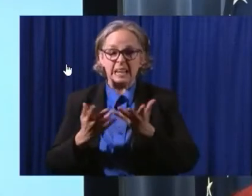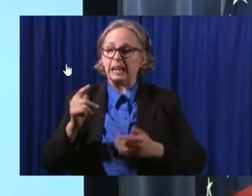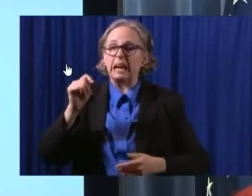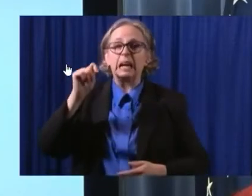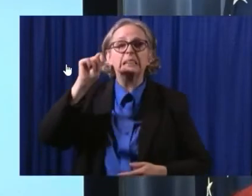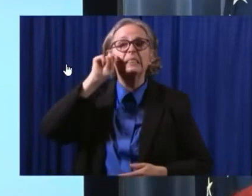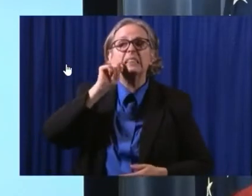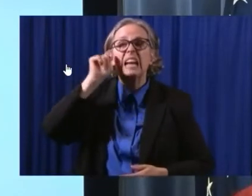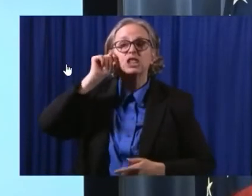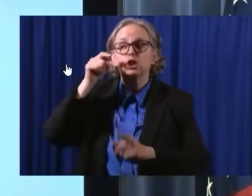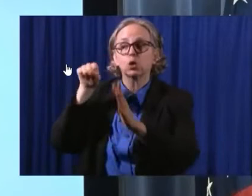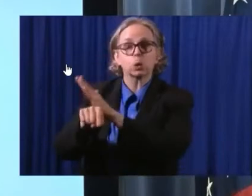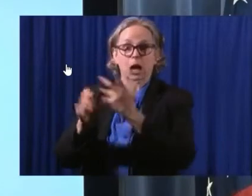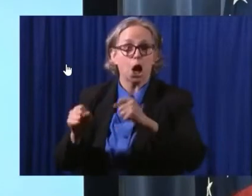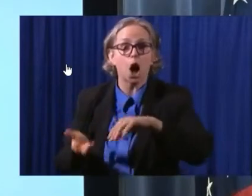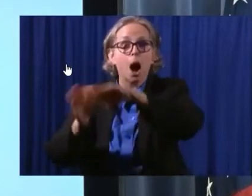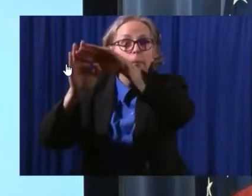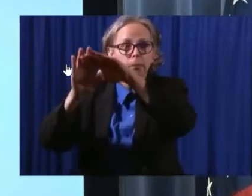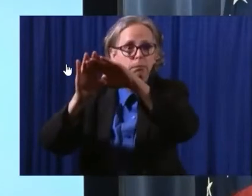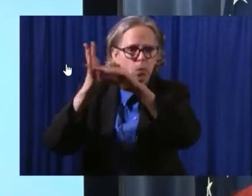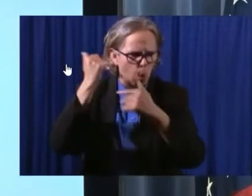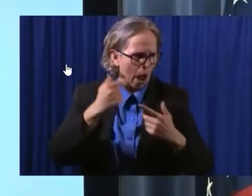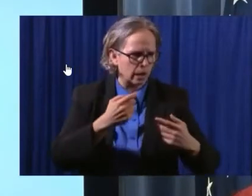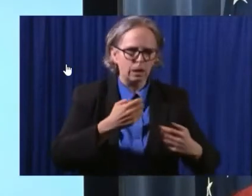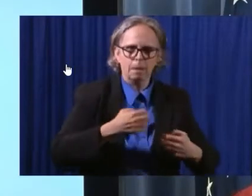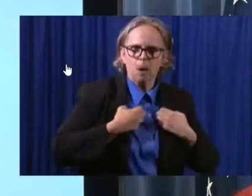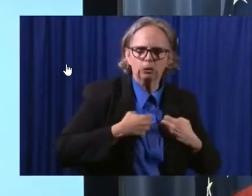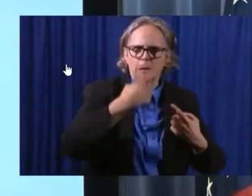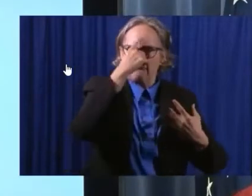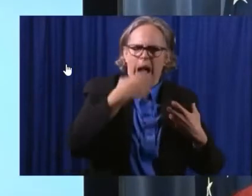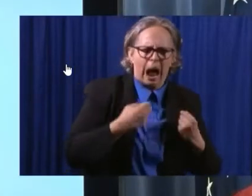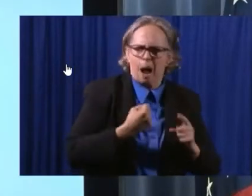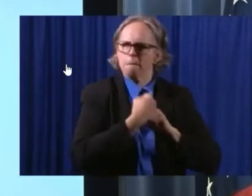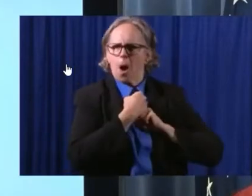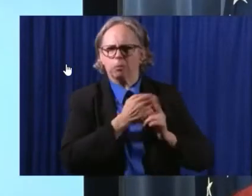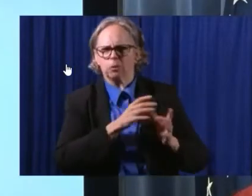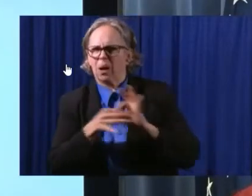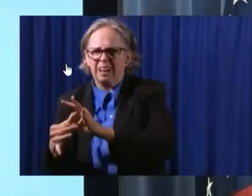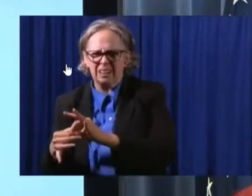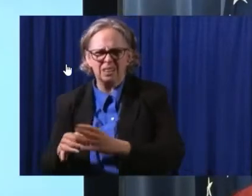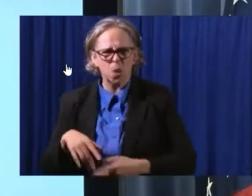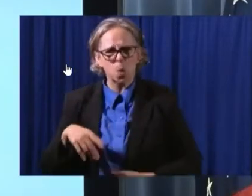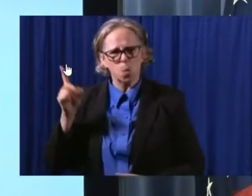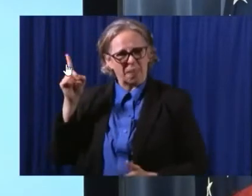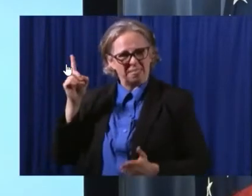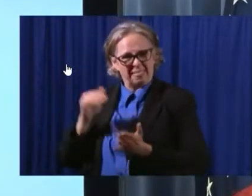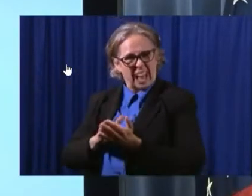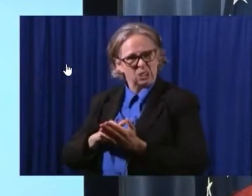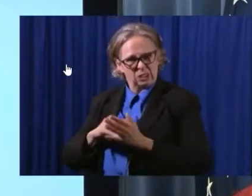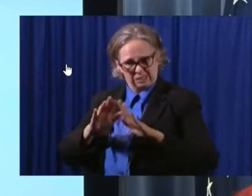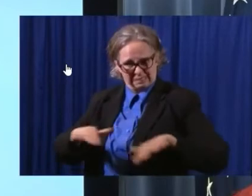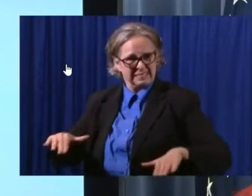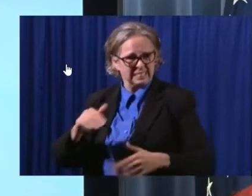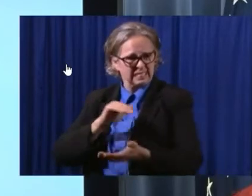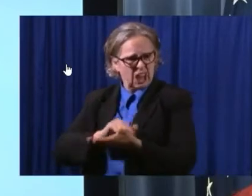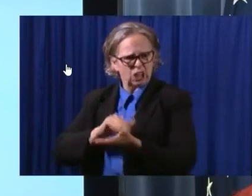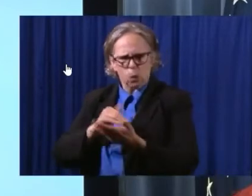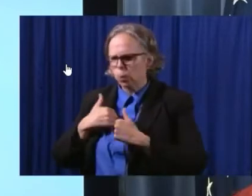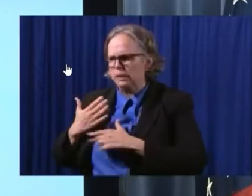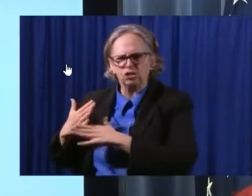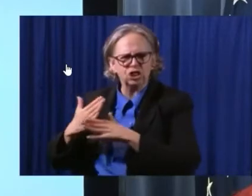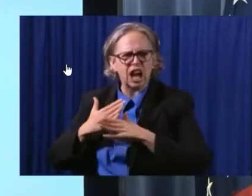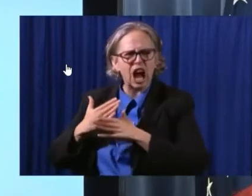from a group of pediatricians. It was 1,000 pediatricians across the country that all share the same electronic health record. And